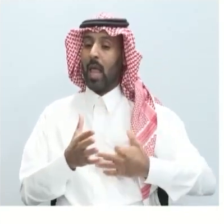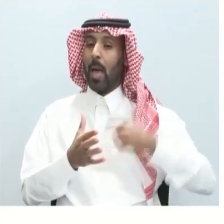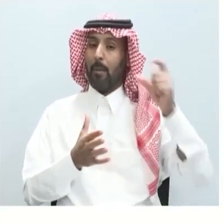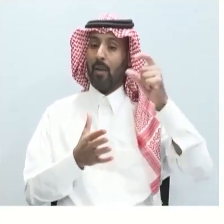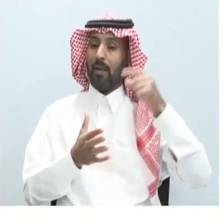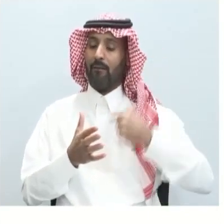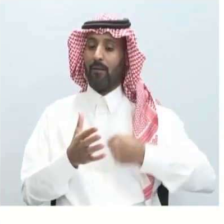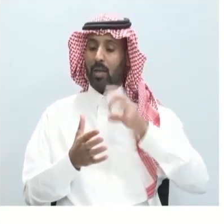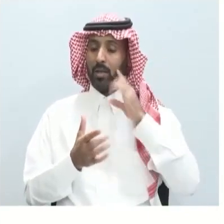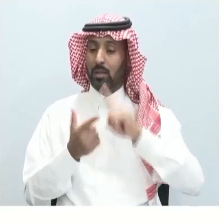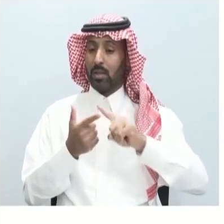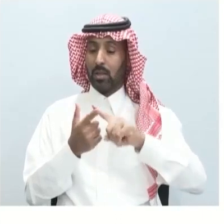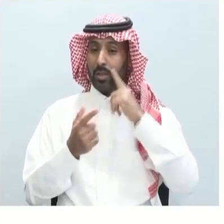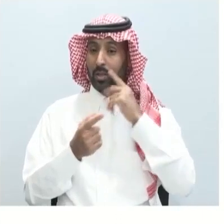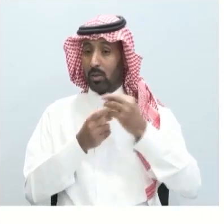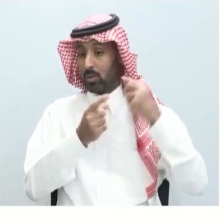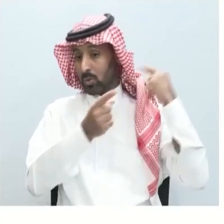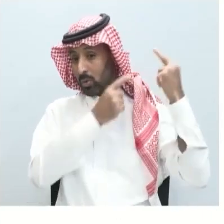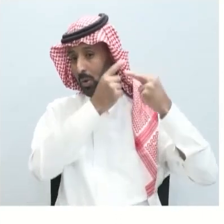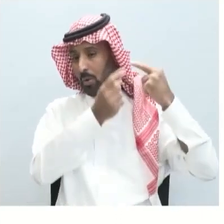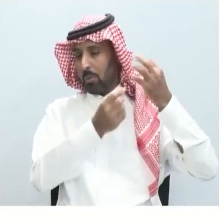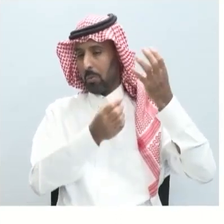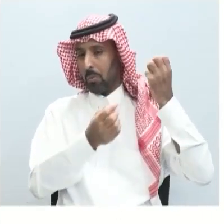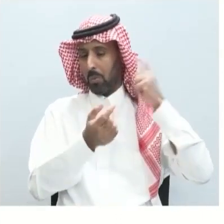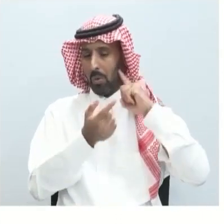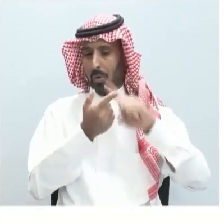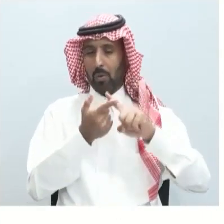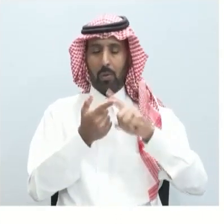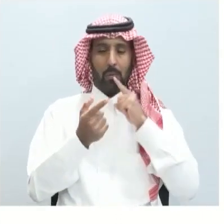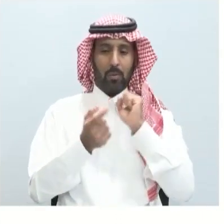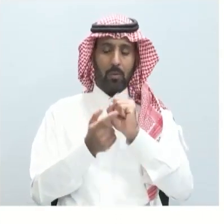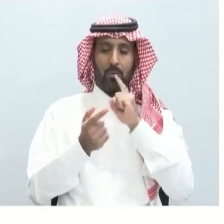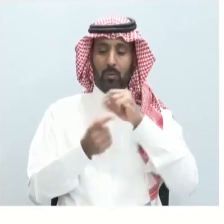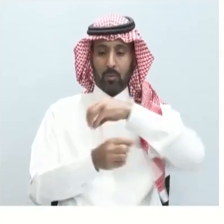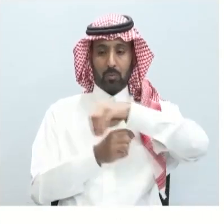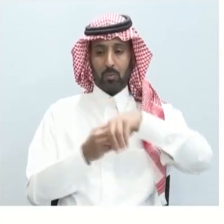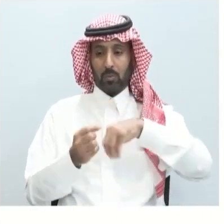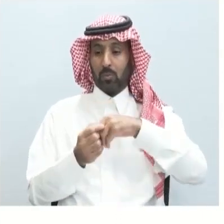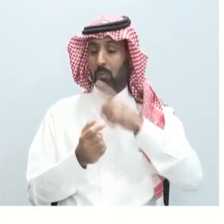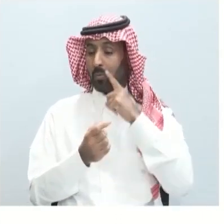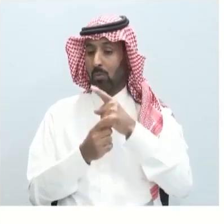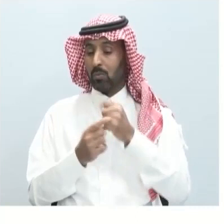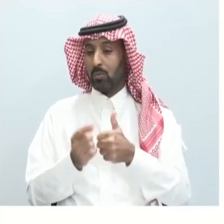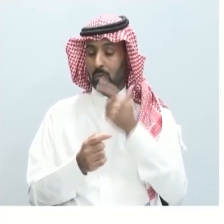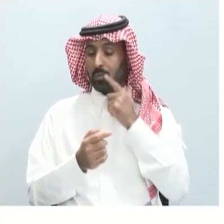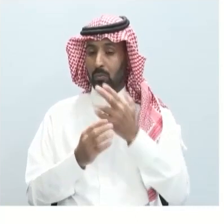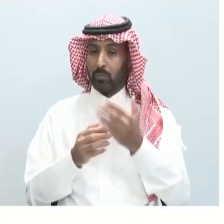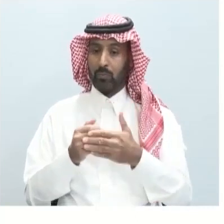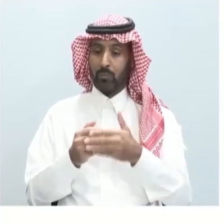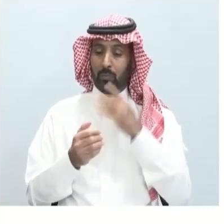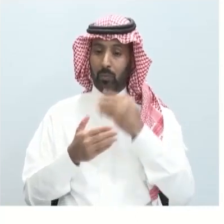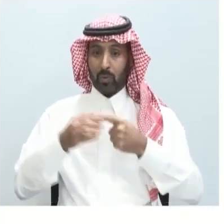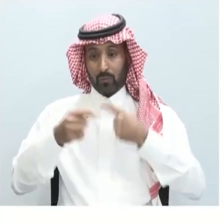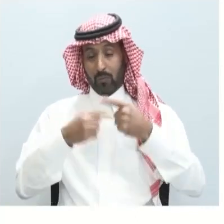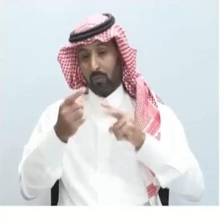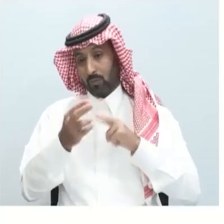identity, its culture, its heritage. This is what makes it special and provide limitless potential for development. So, the